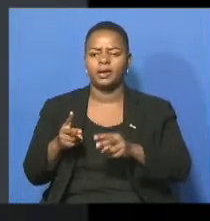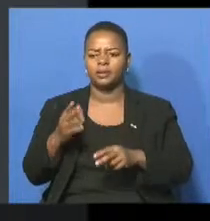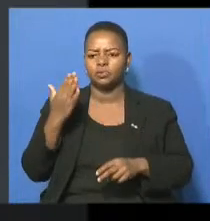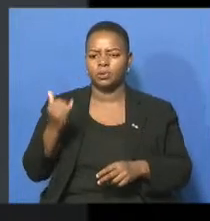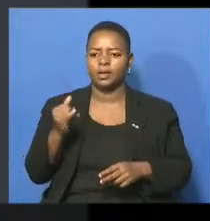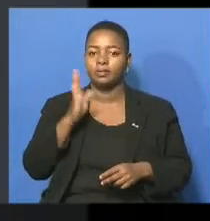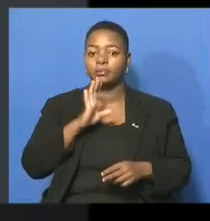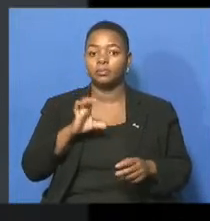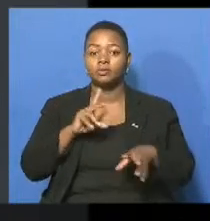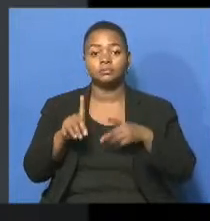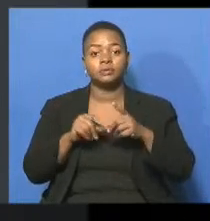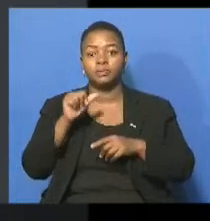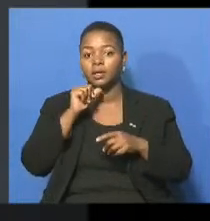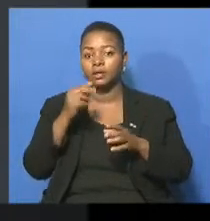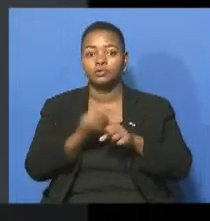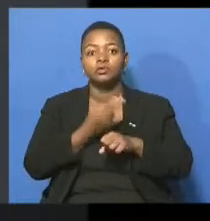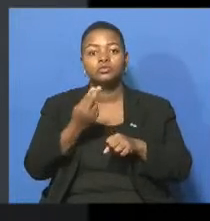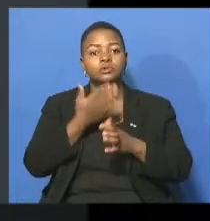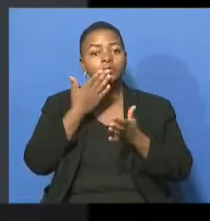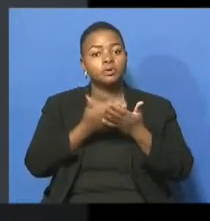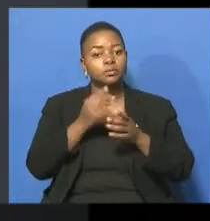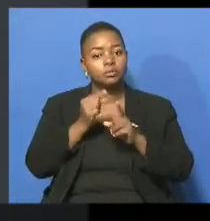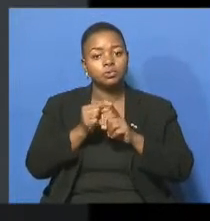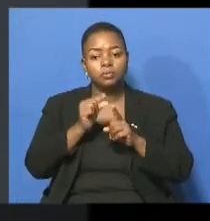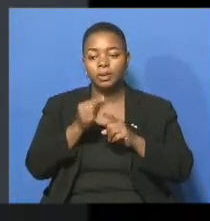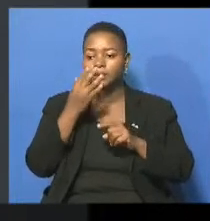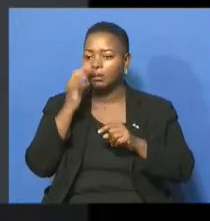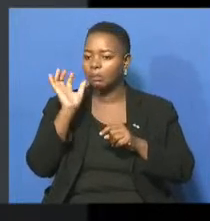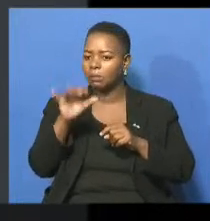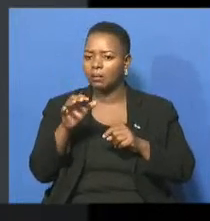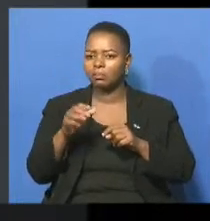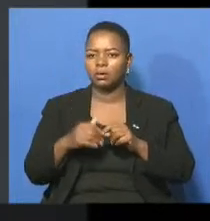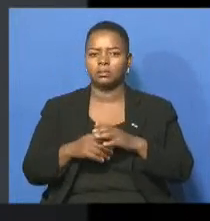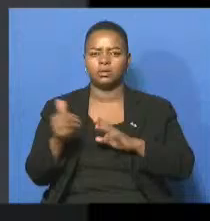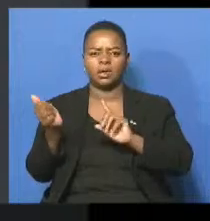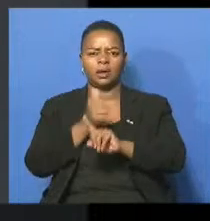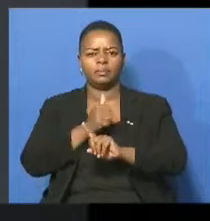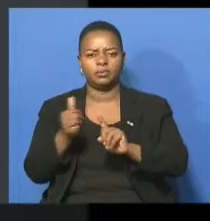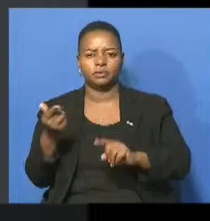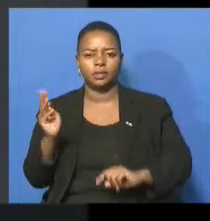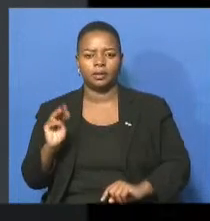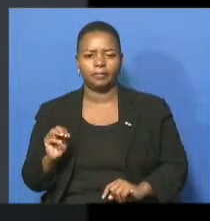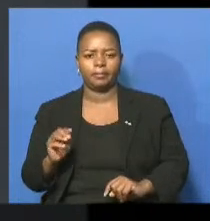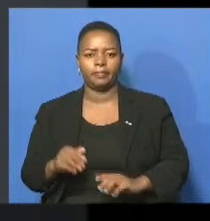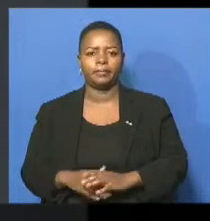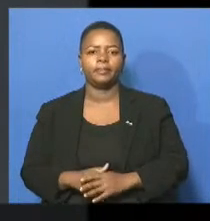because people are not using the right words against them and they are basically abusing them.